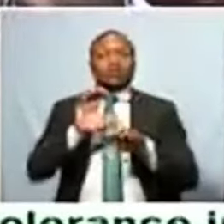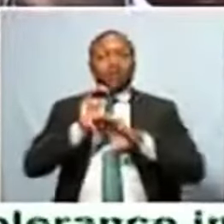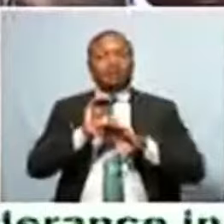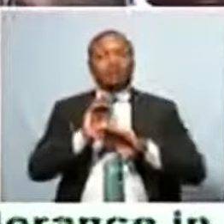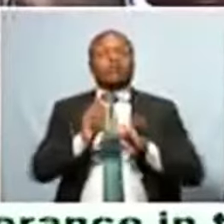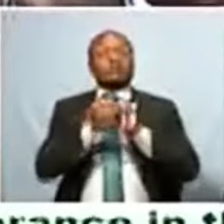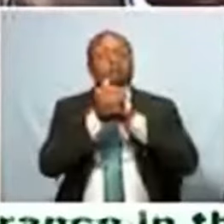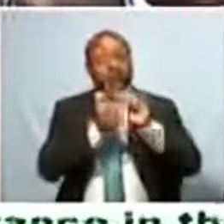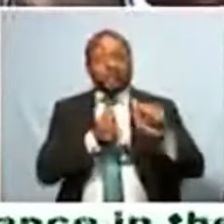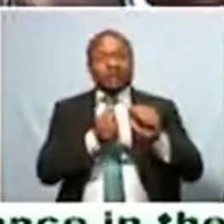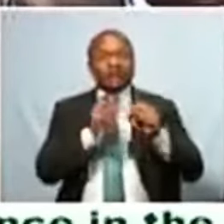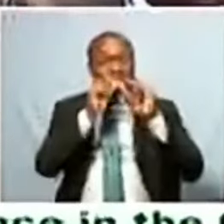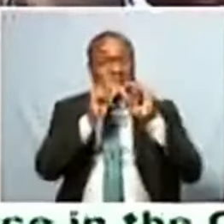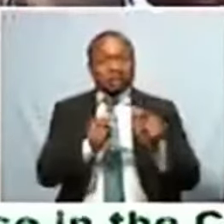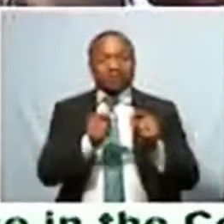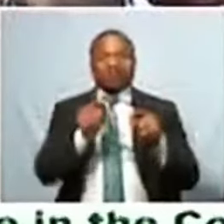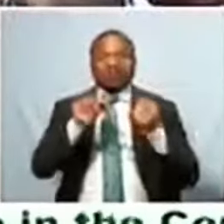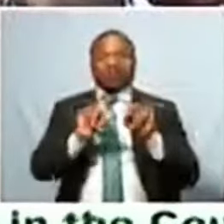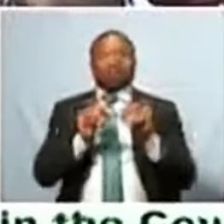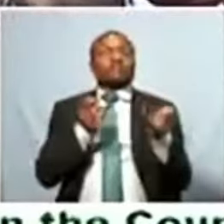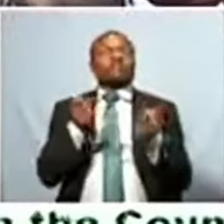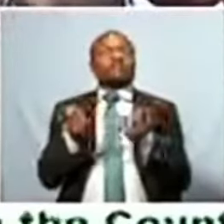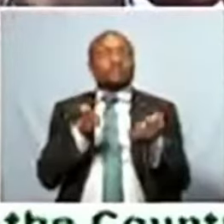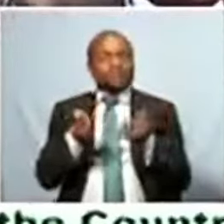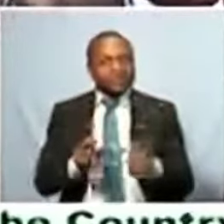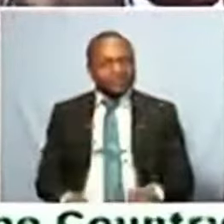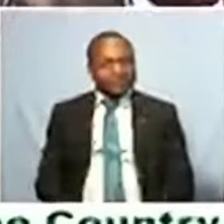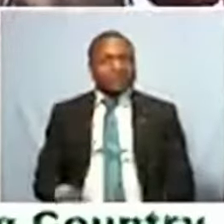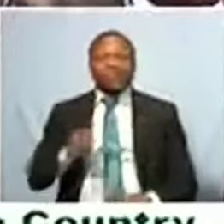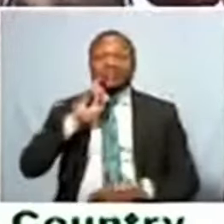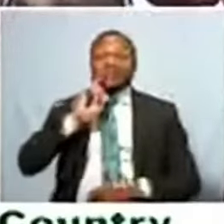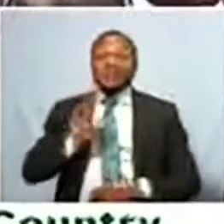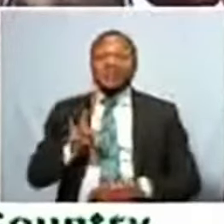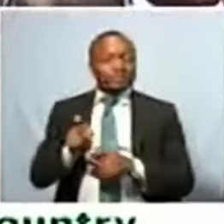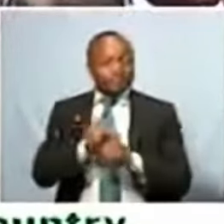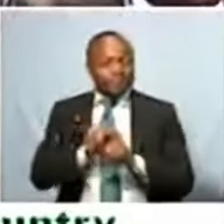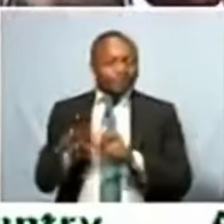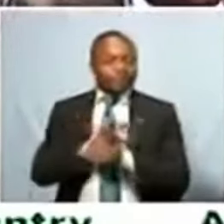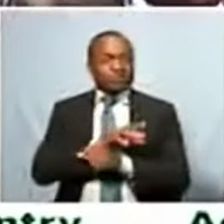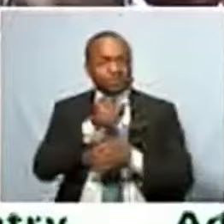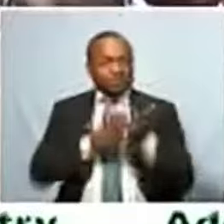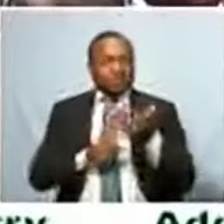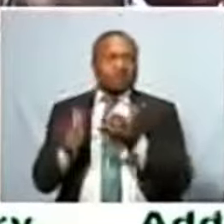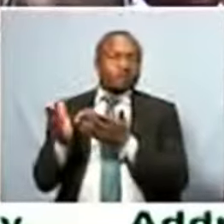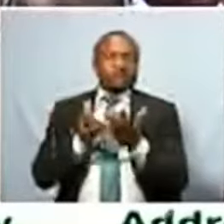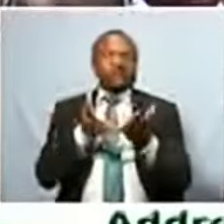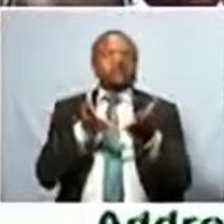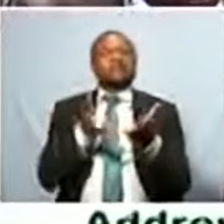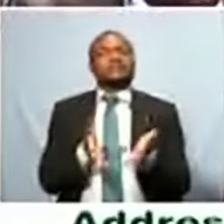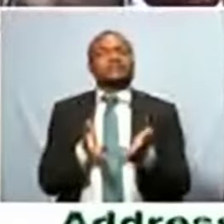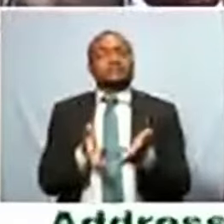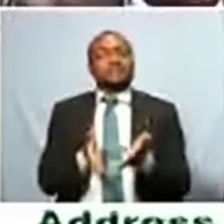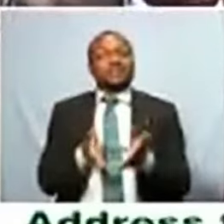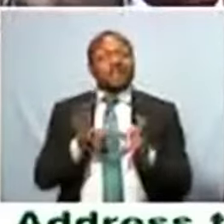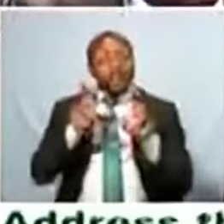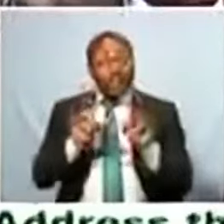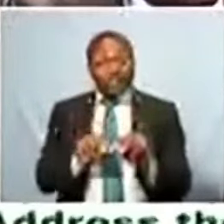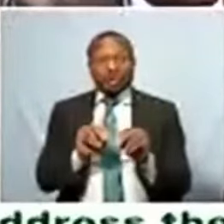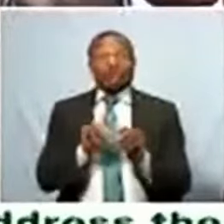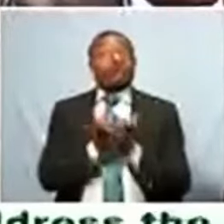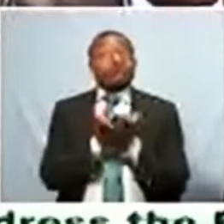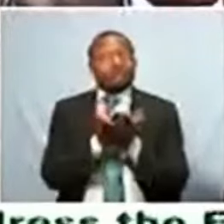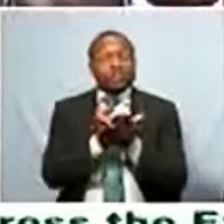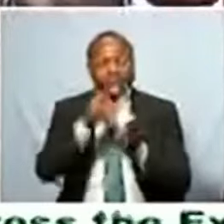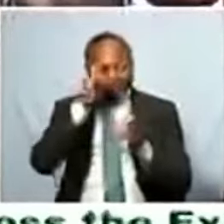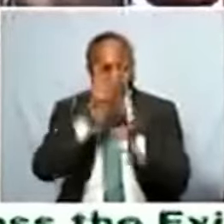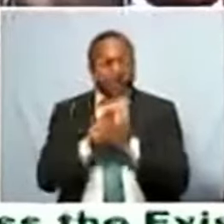to because there will be no vehicles. We need to be careful what we bring here. There will be no boats because